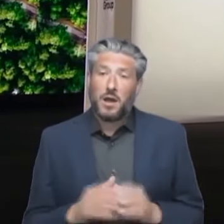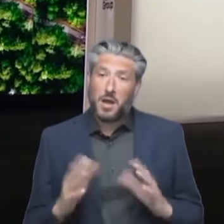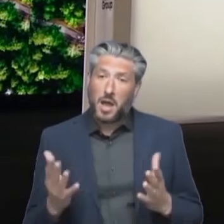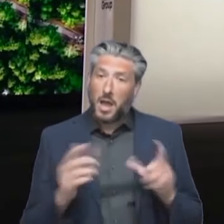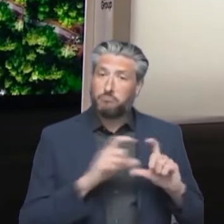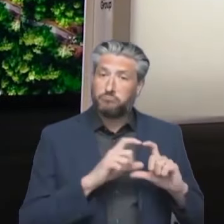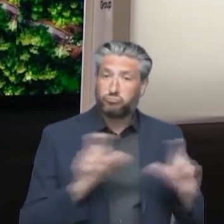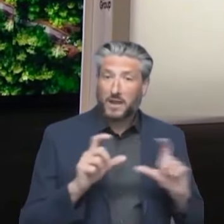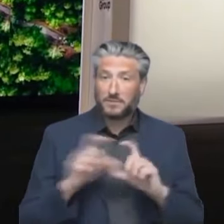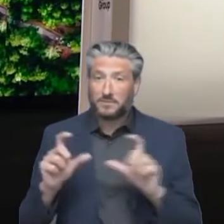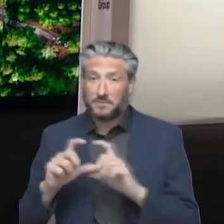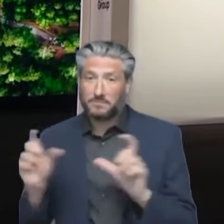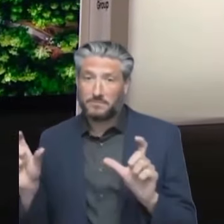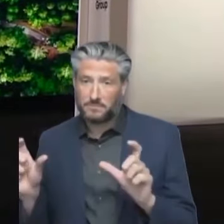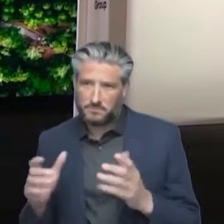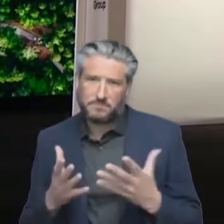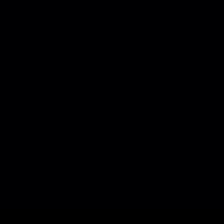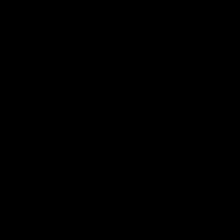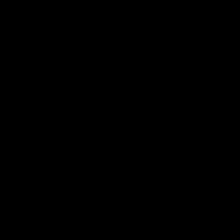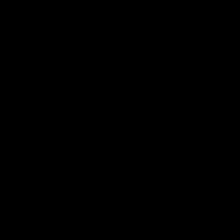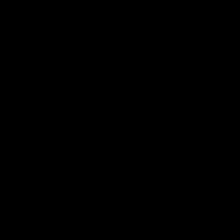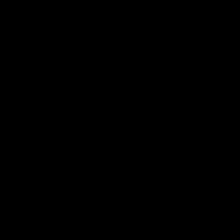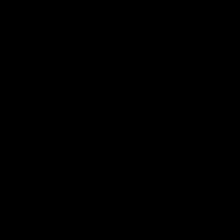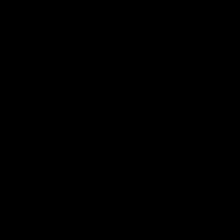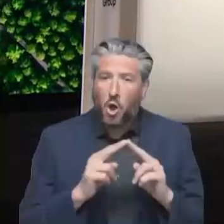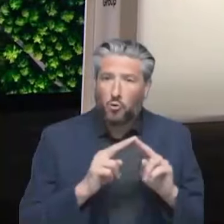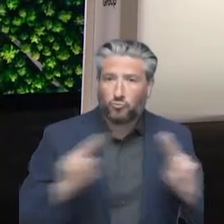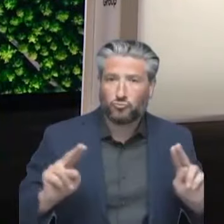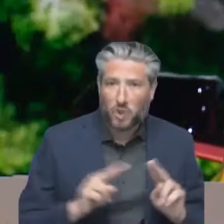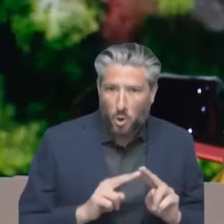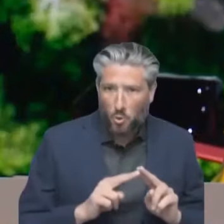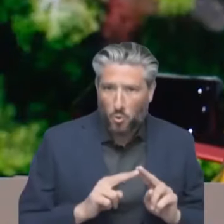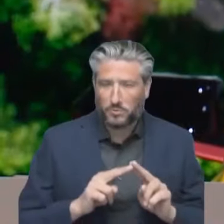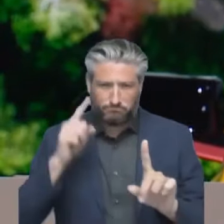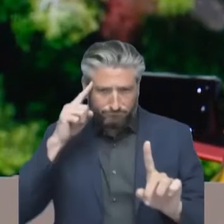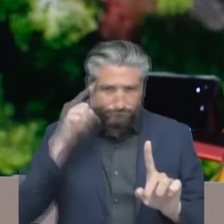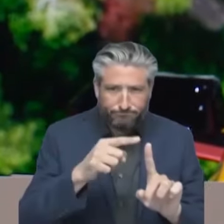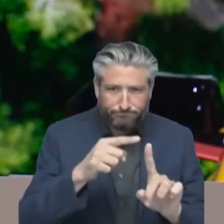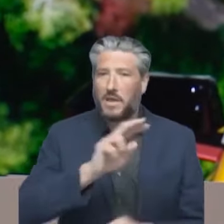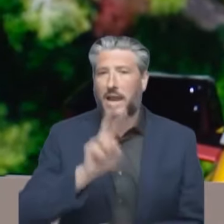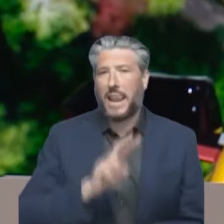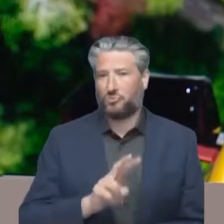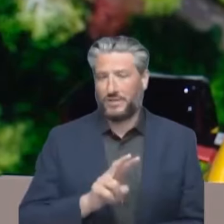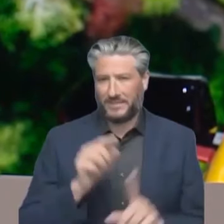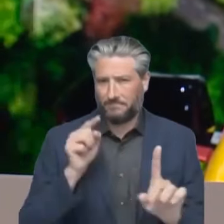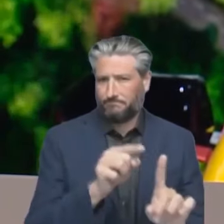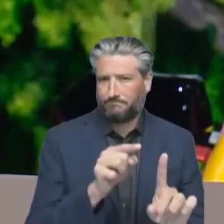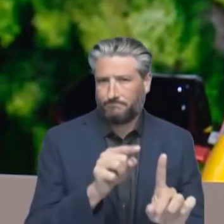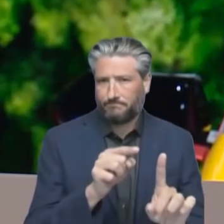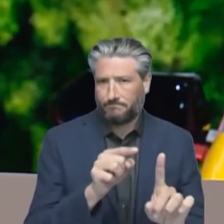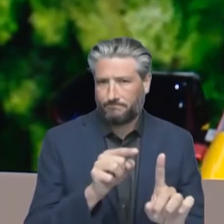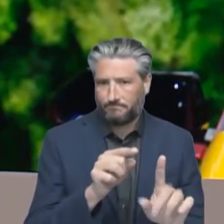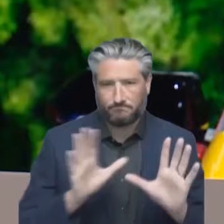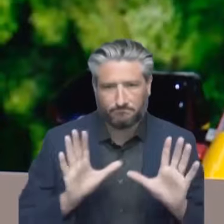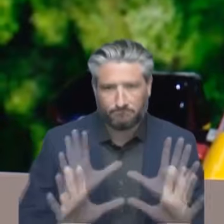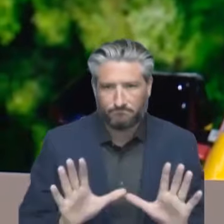has to become a clearly electric oriented in Europe, and so I think we are going to be aiming